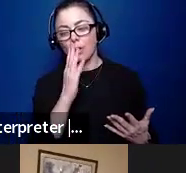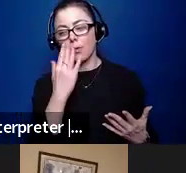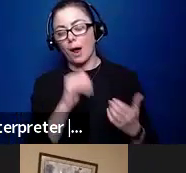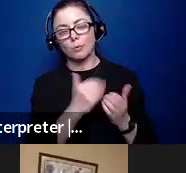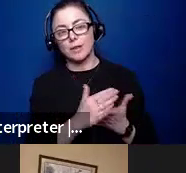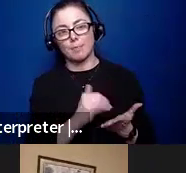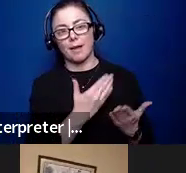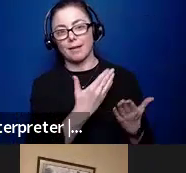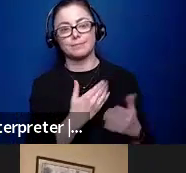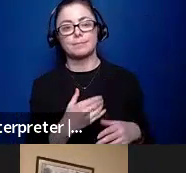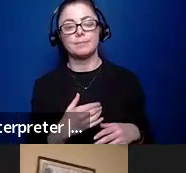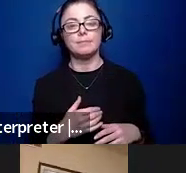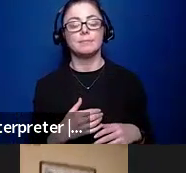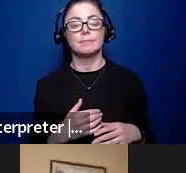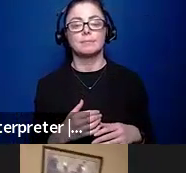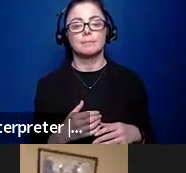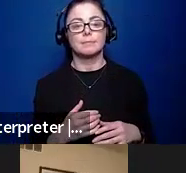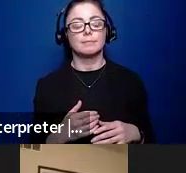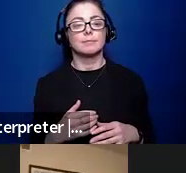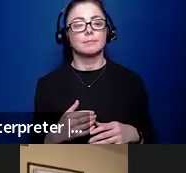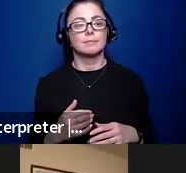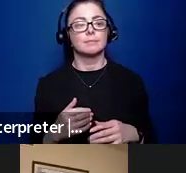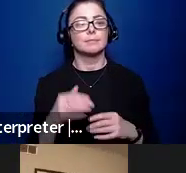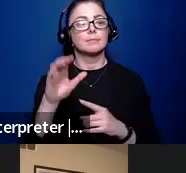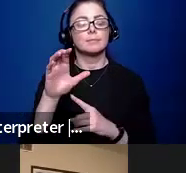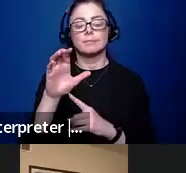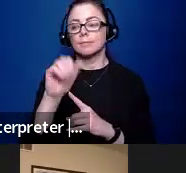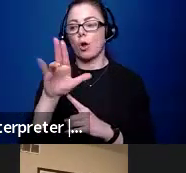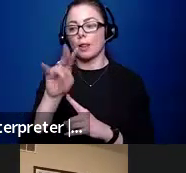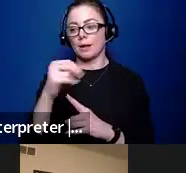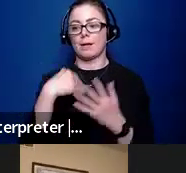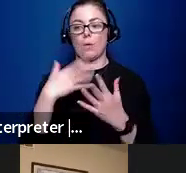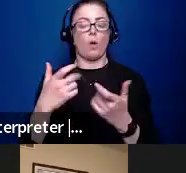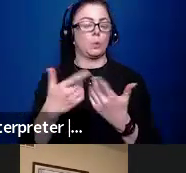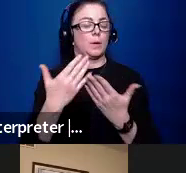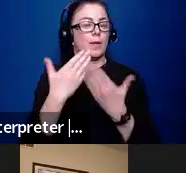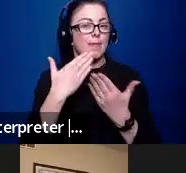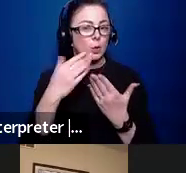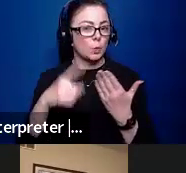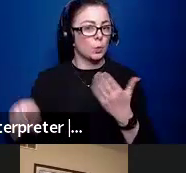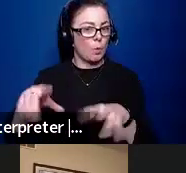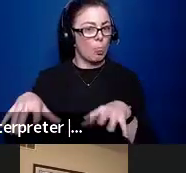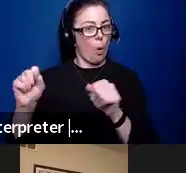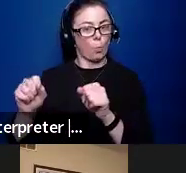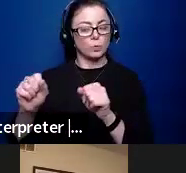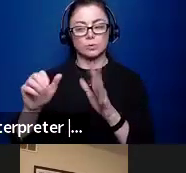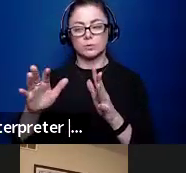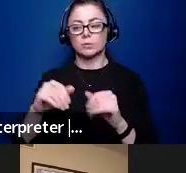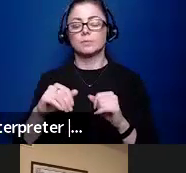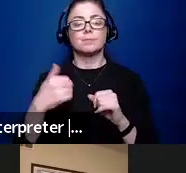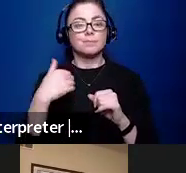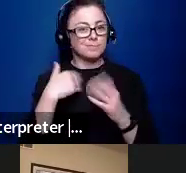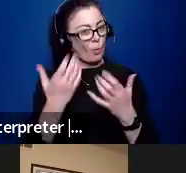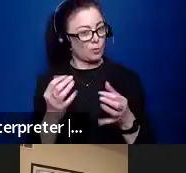And I'll just want to close by thanking our hosts. I might come back to them in a minute, but I do want to say that I have